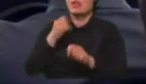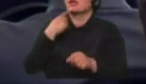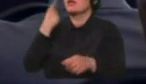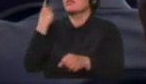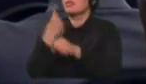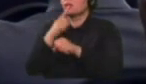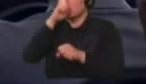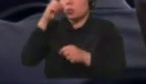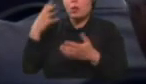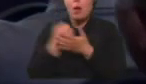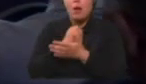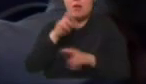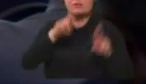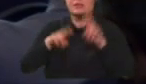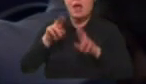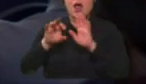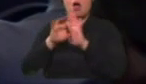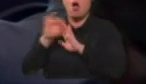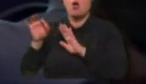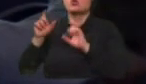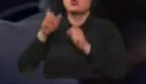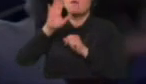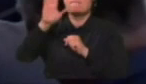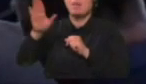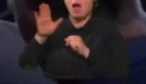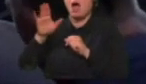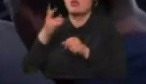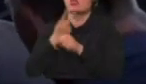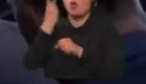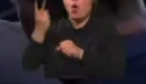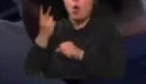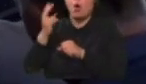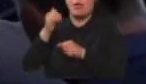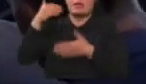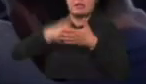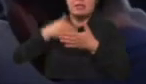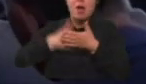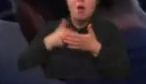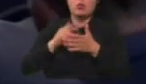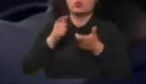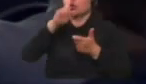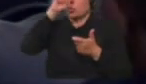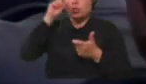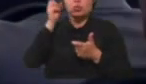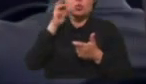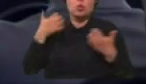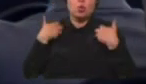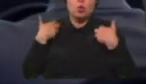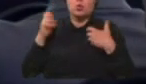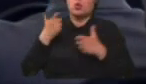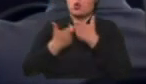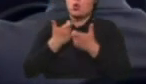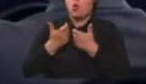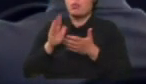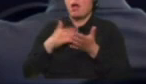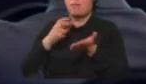that shapes their mobility behavior. So I see it like the cinema of your daily life. For many people, it's literally just about getting around and commuting,